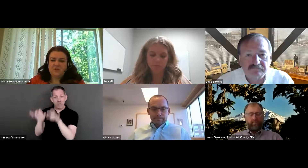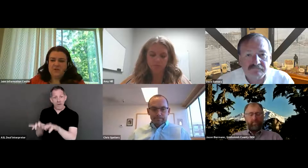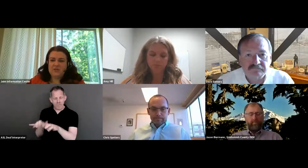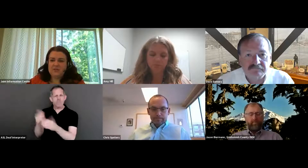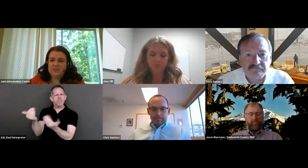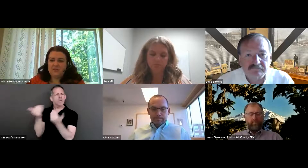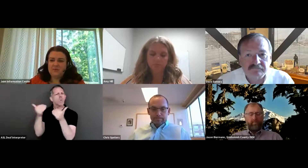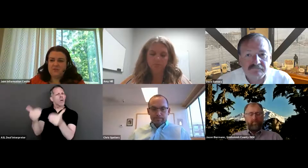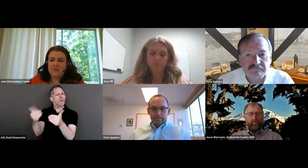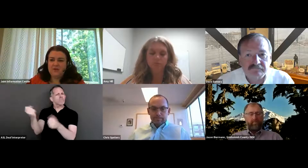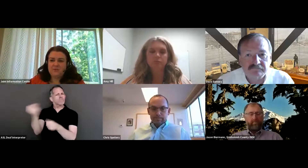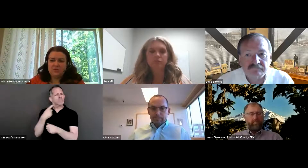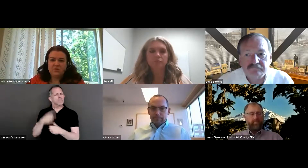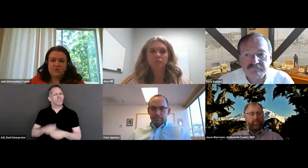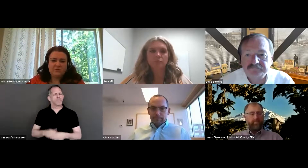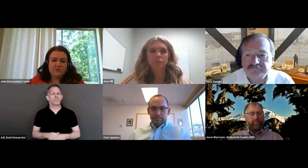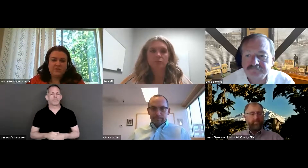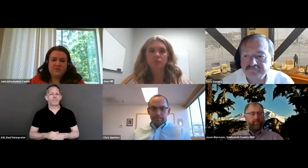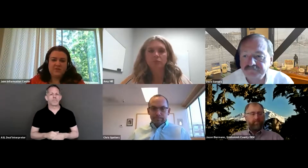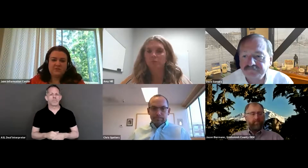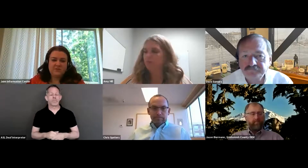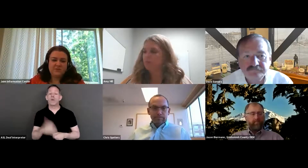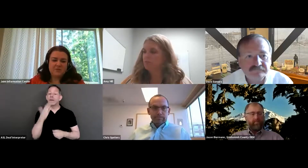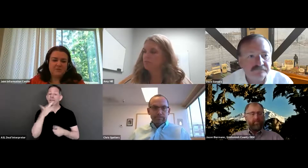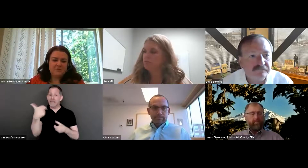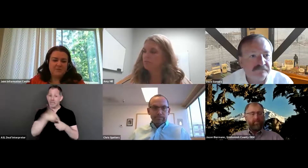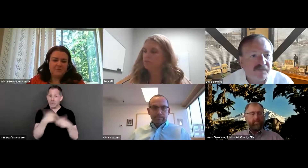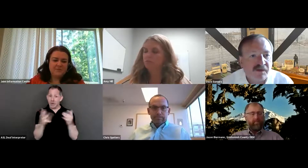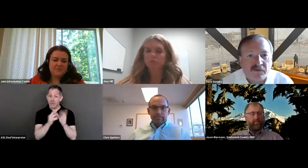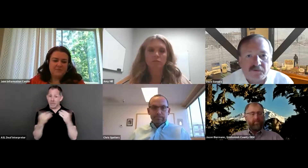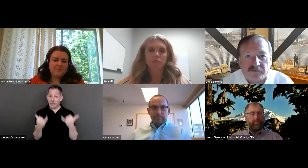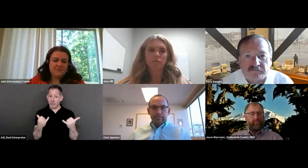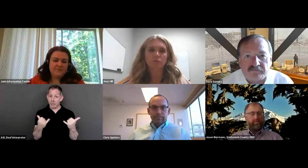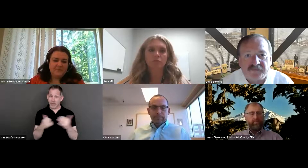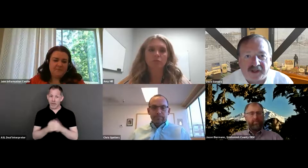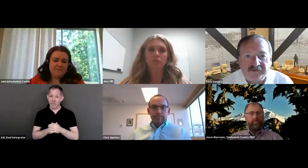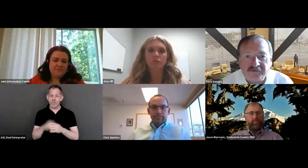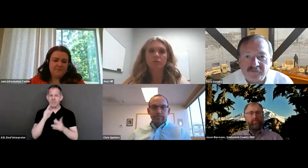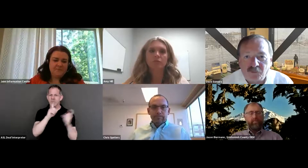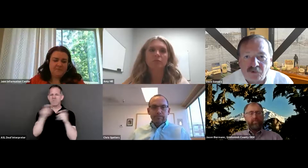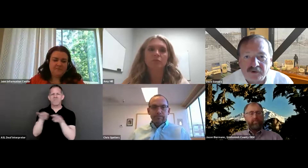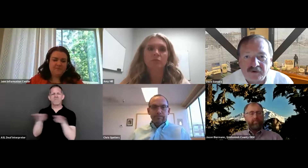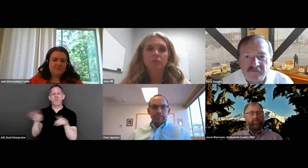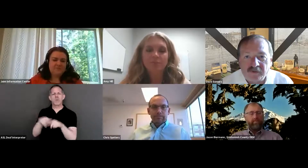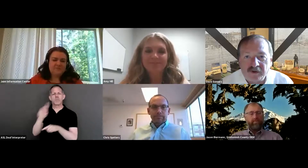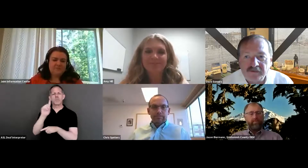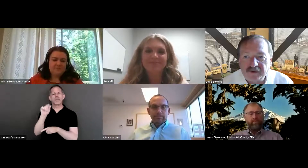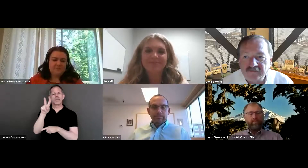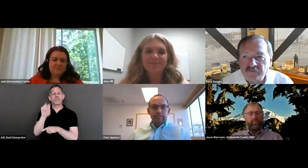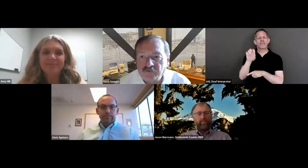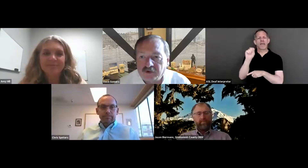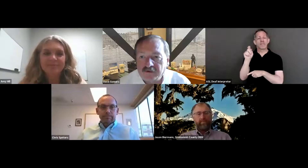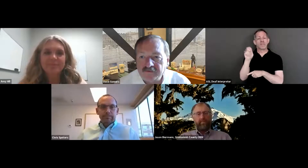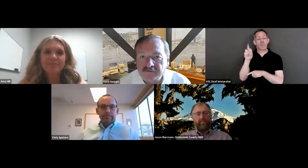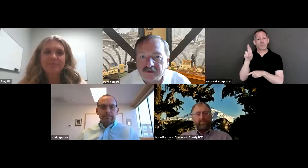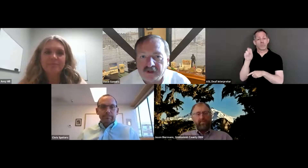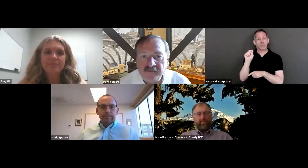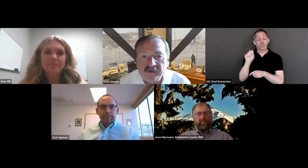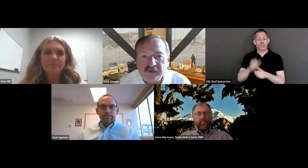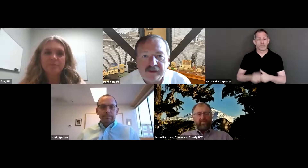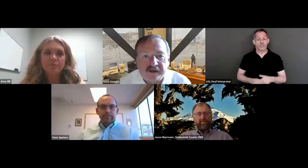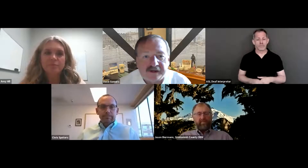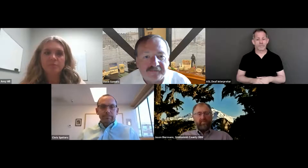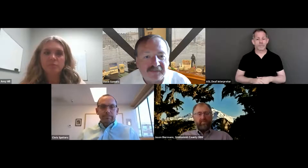again for joining us, and with that, I will turn it over to Executive Summers. Well, thank you. Good morning, everybody, and thanks for joining us